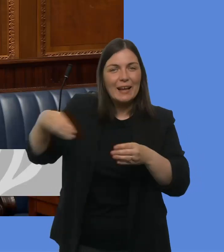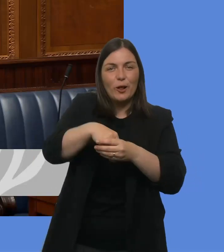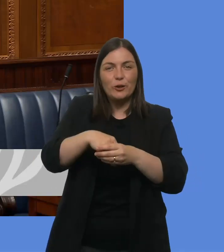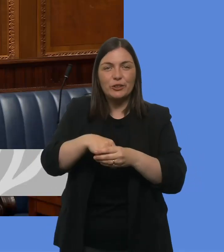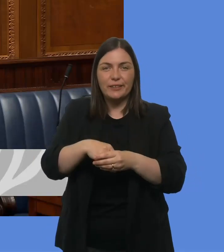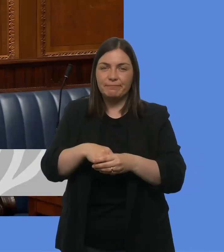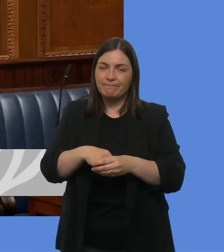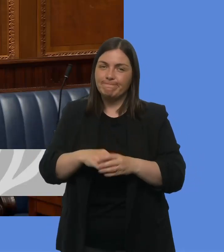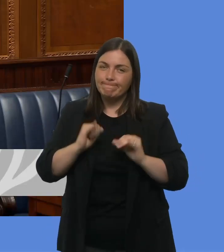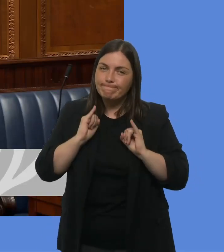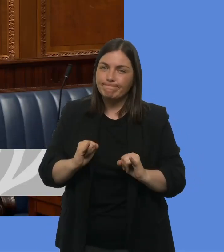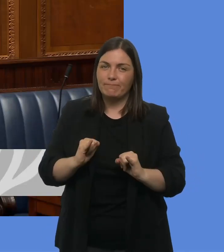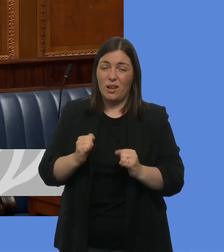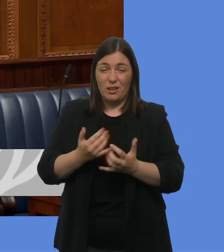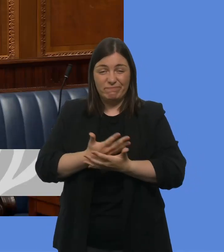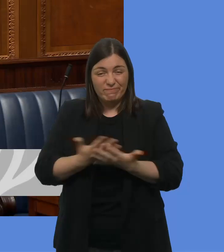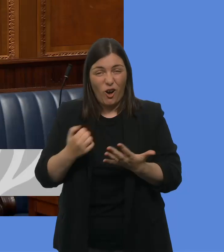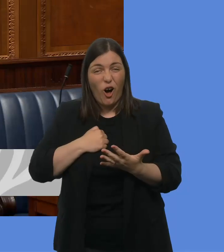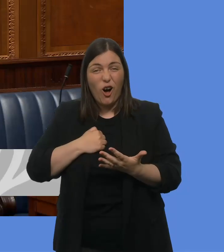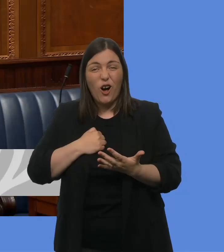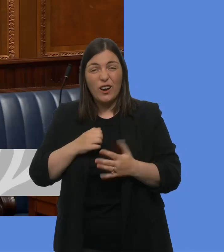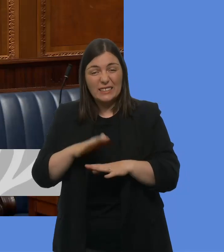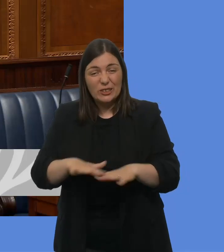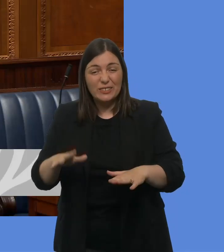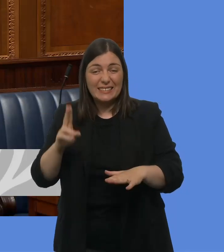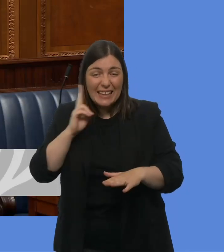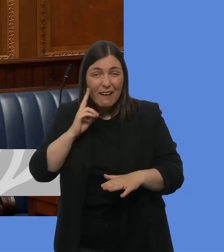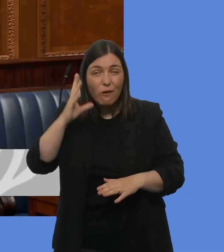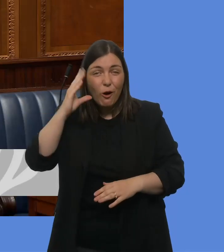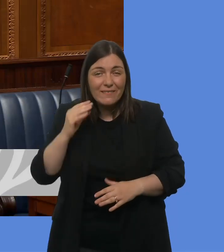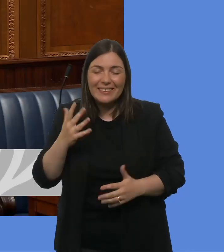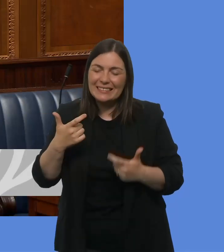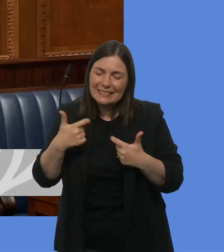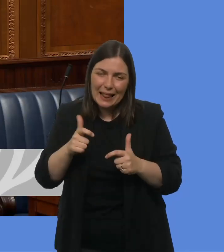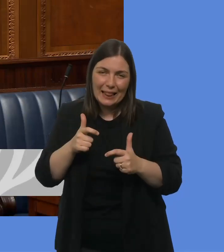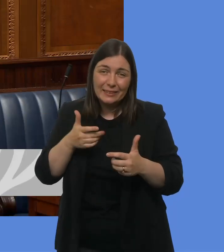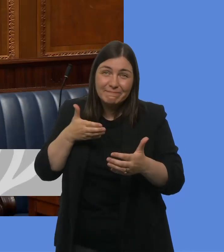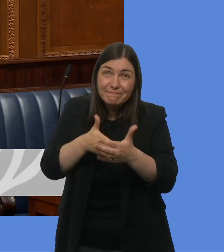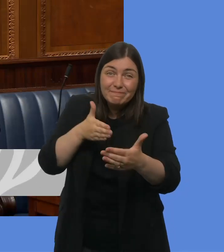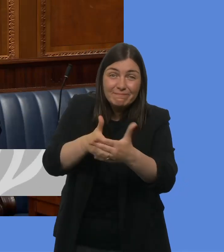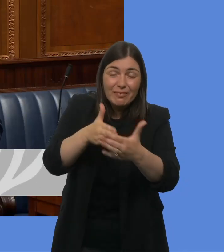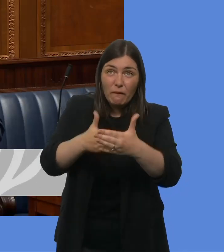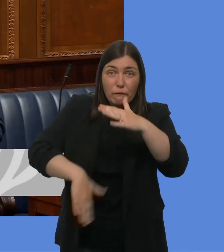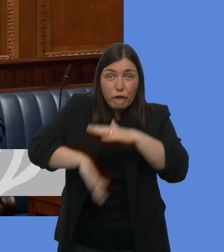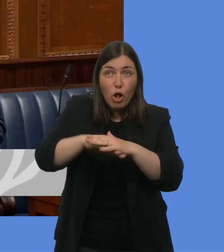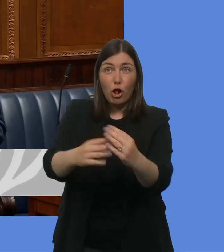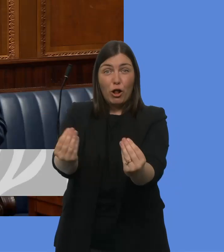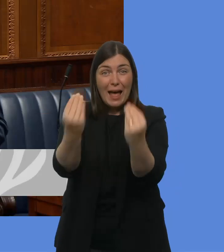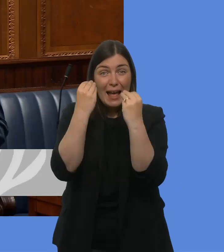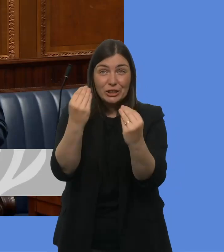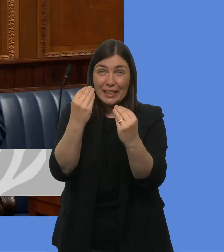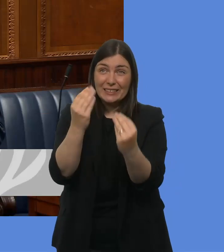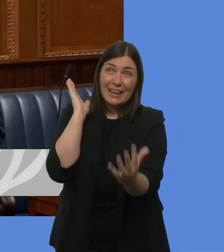still face significant barriers to access quality education. Our educational